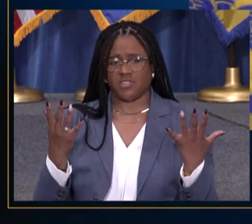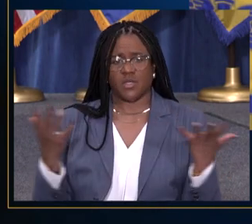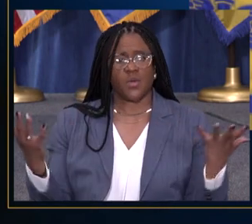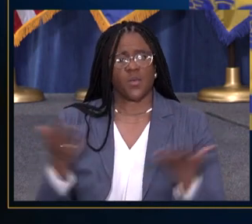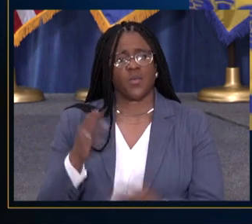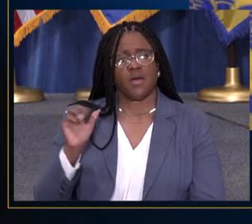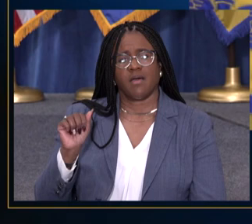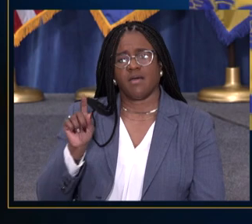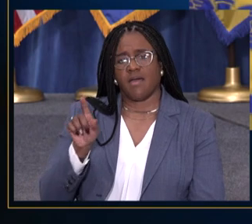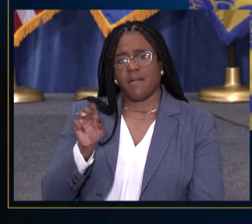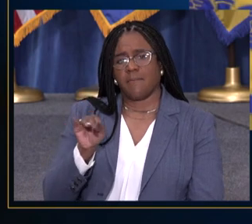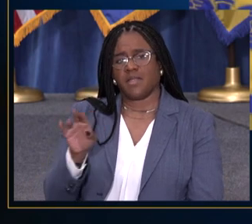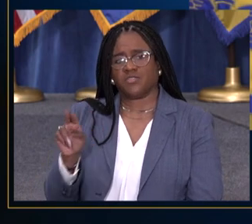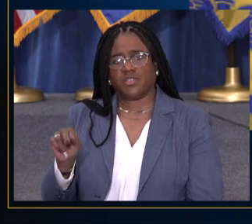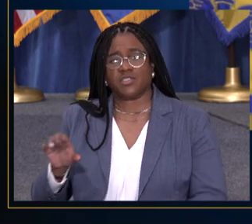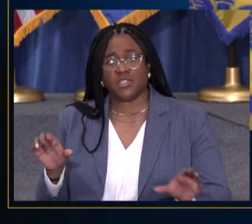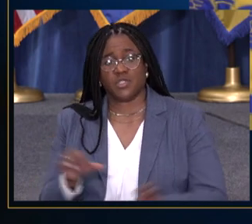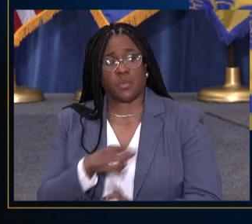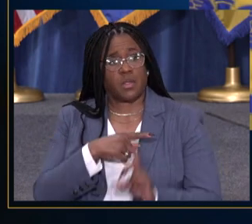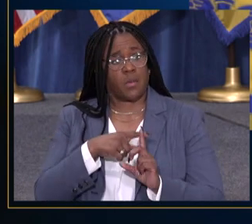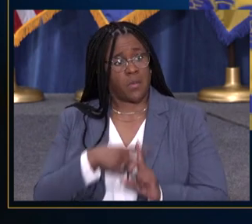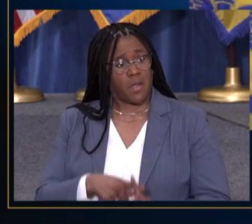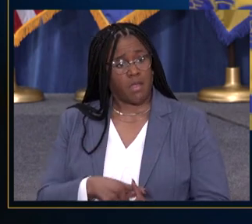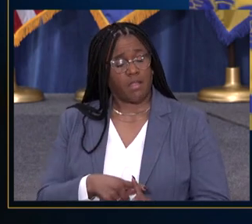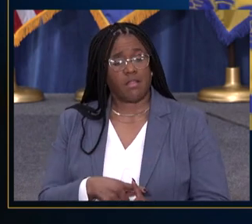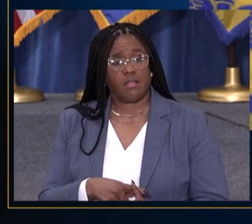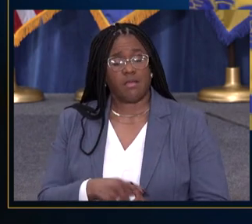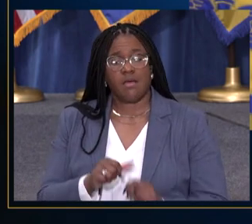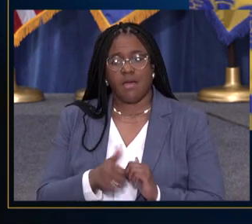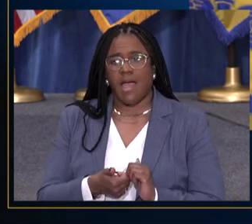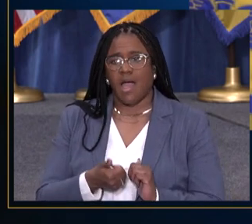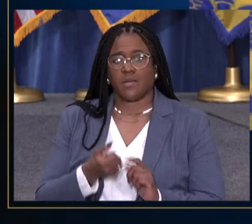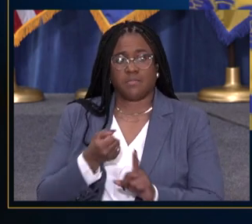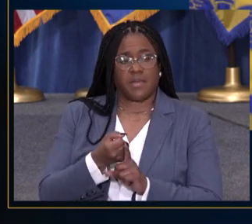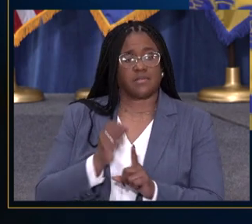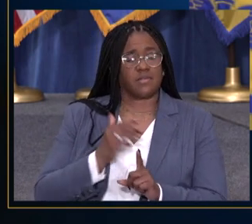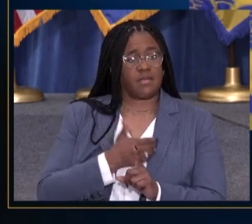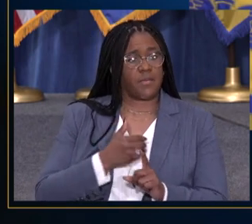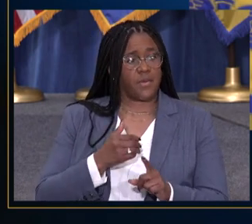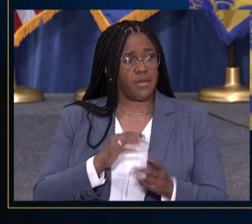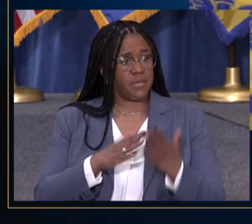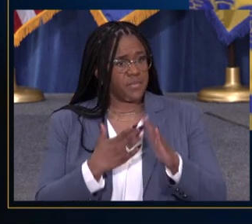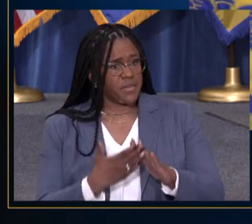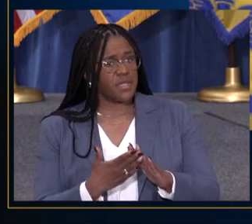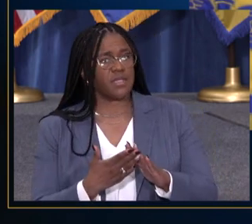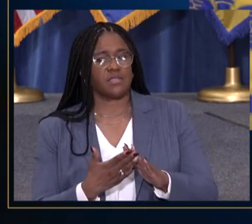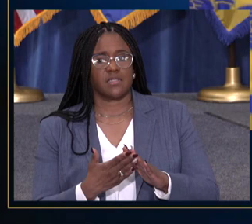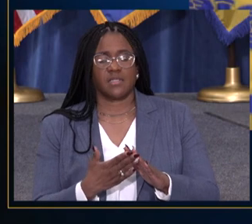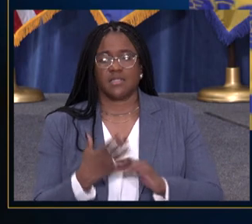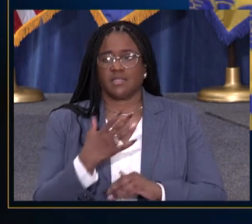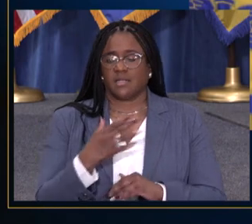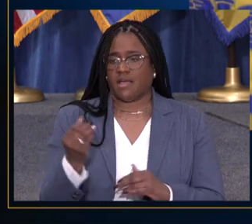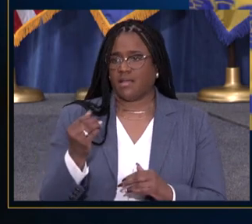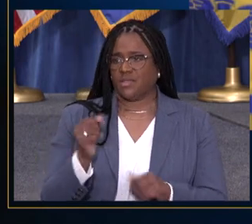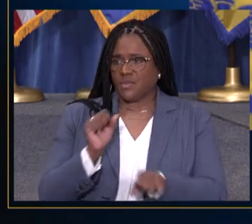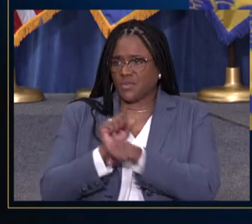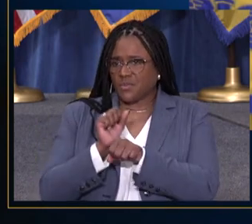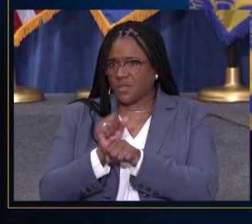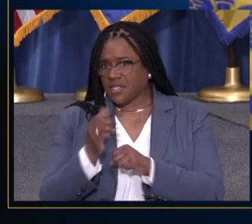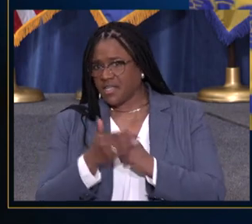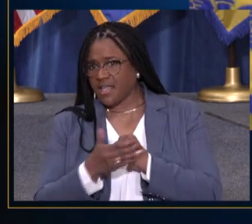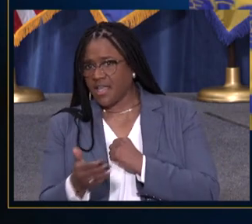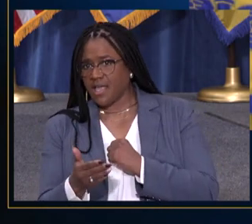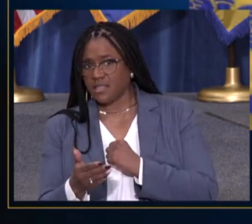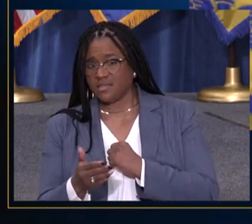the administration is doing well, how it is affecting our communities and the work ahead. We have some